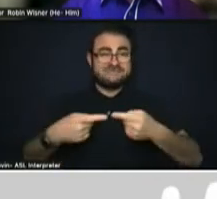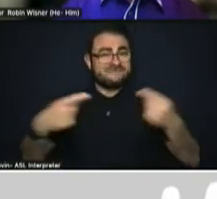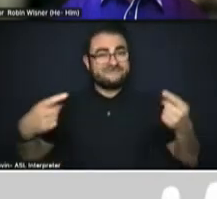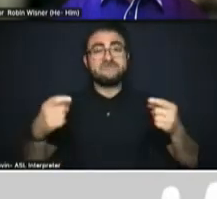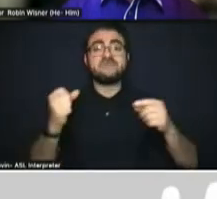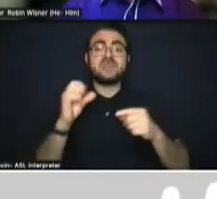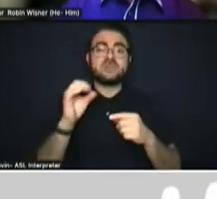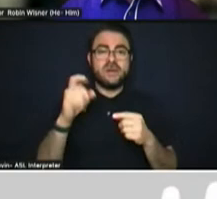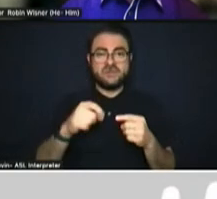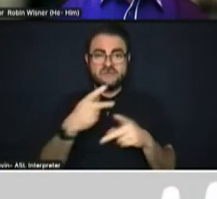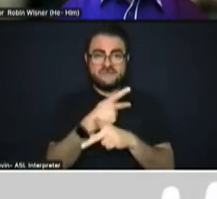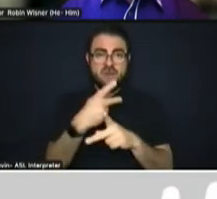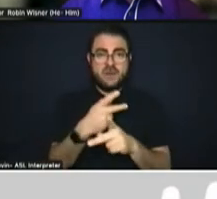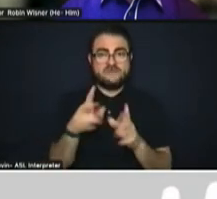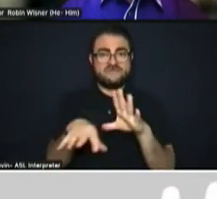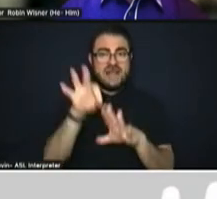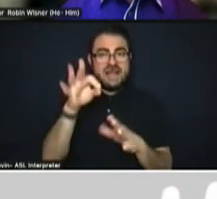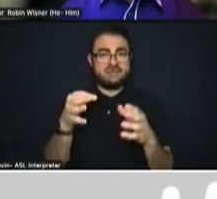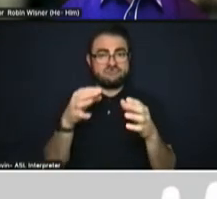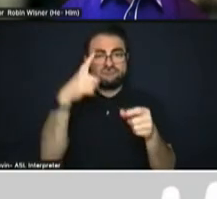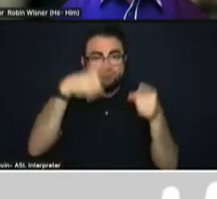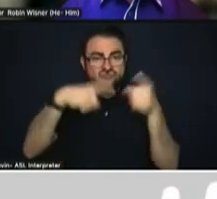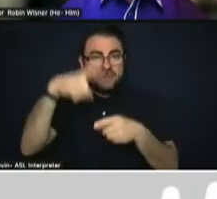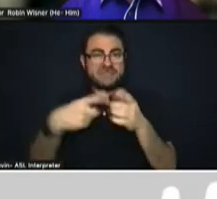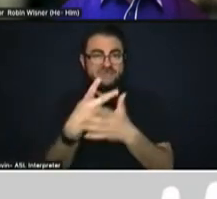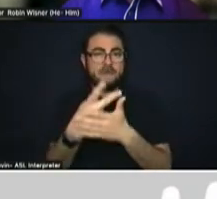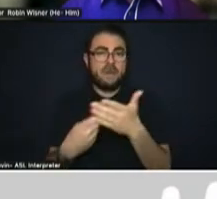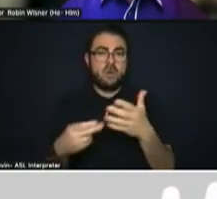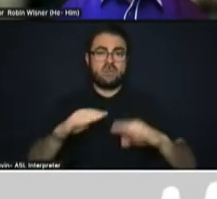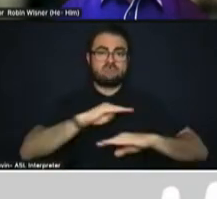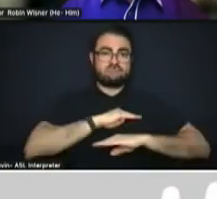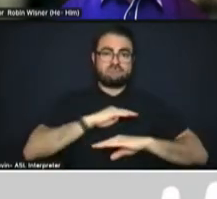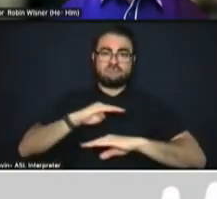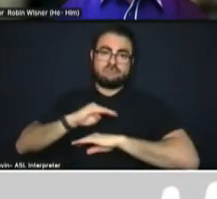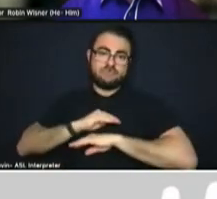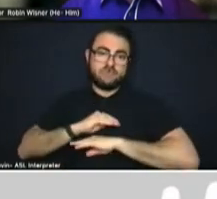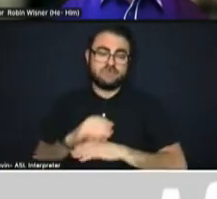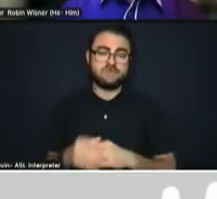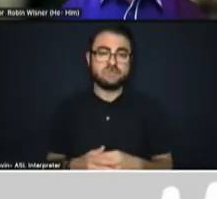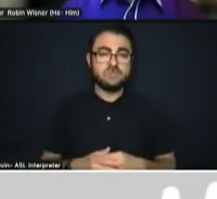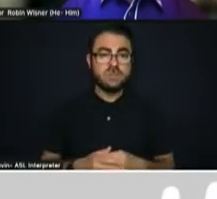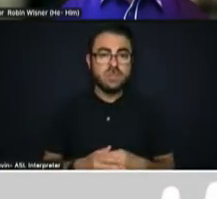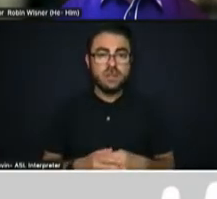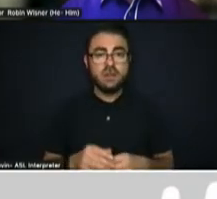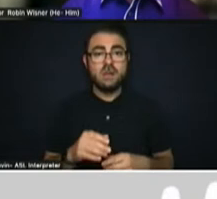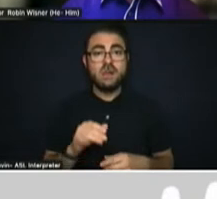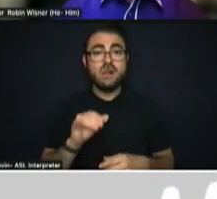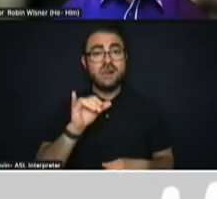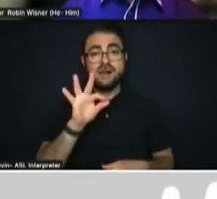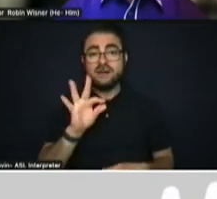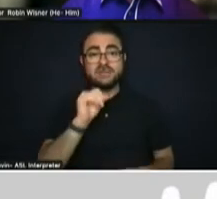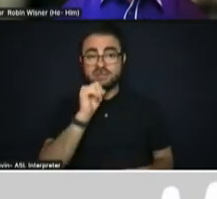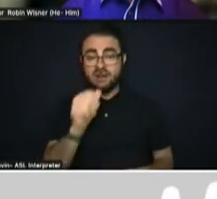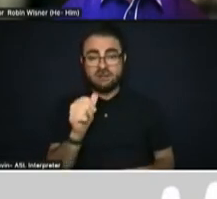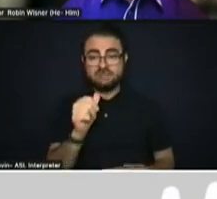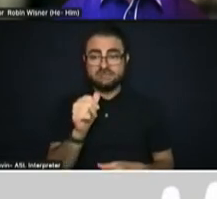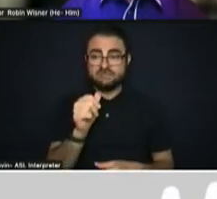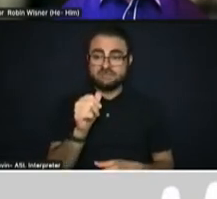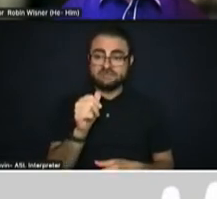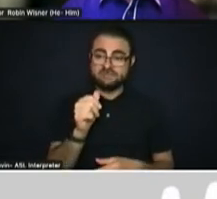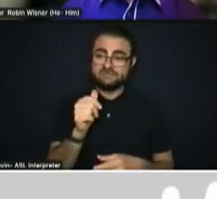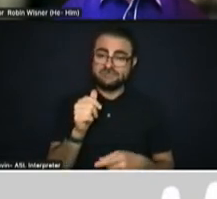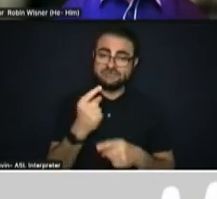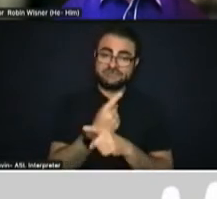though it doesn't hew precisely to the principles that we thought would be an